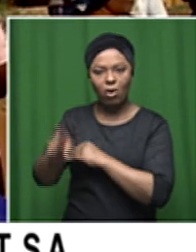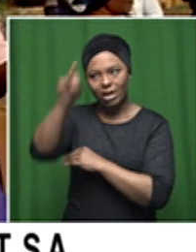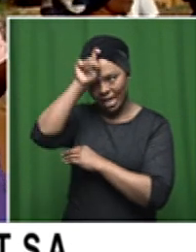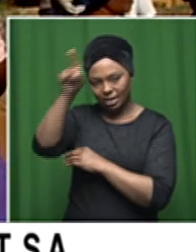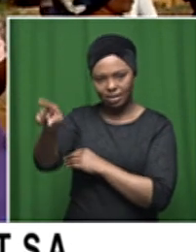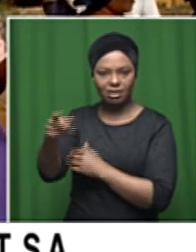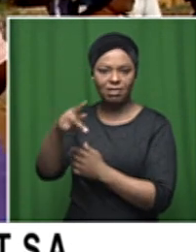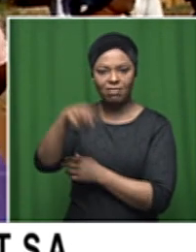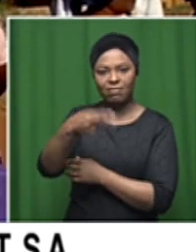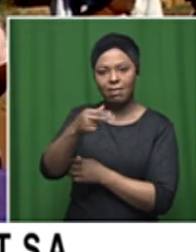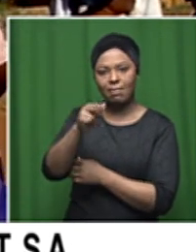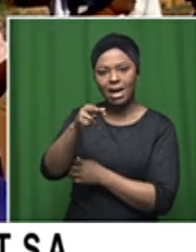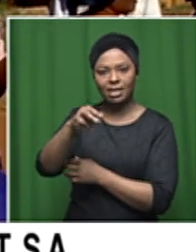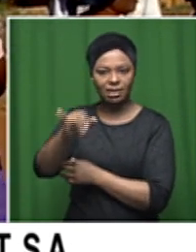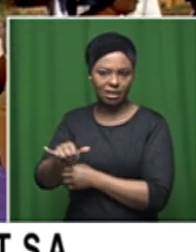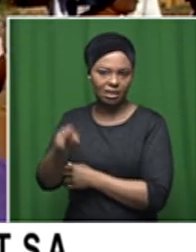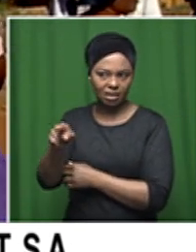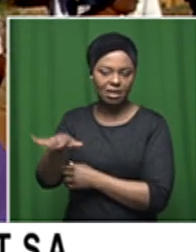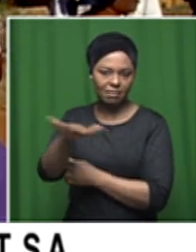I'm unemployed.